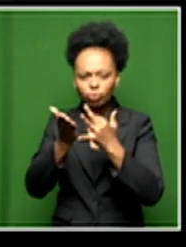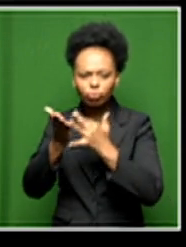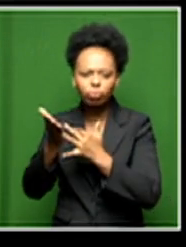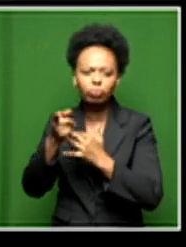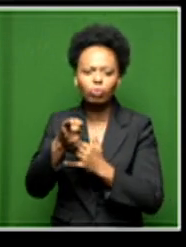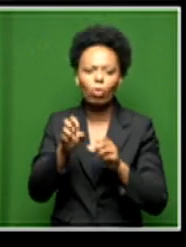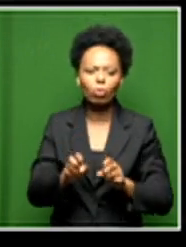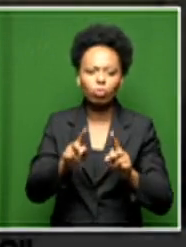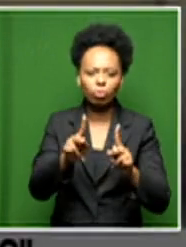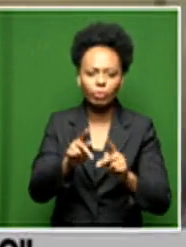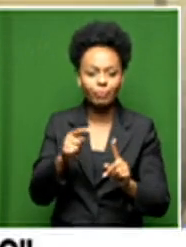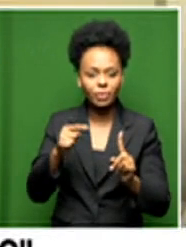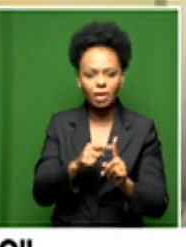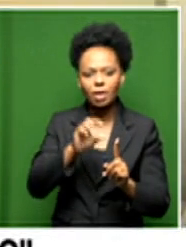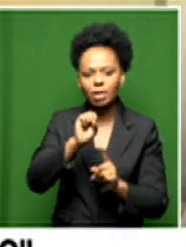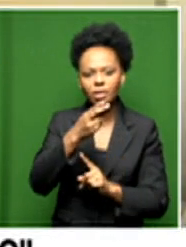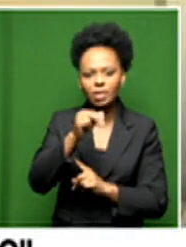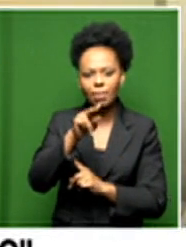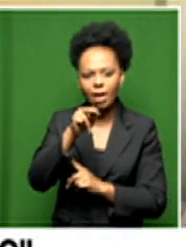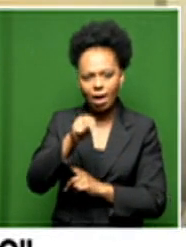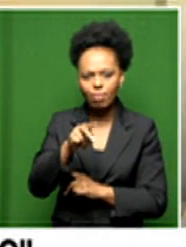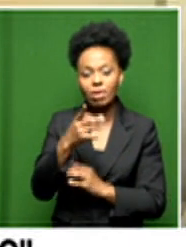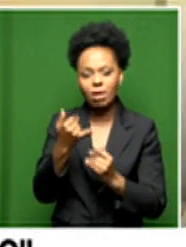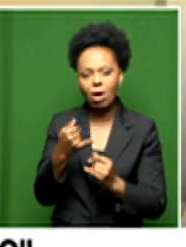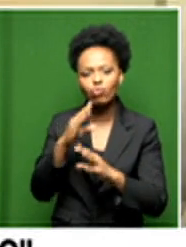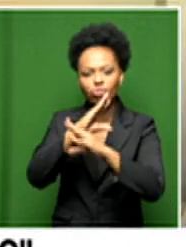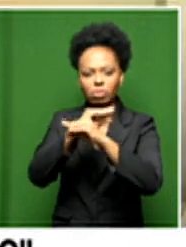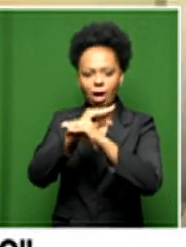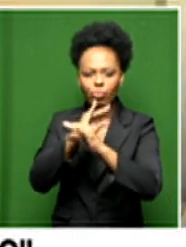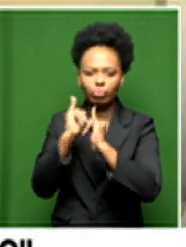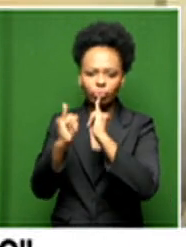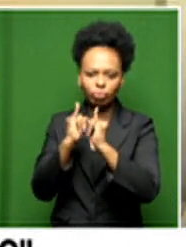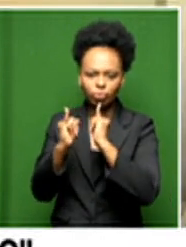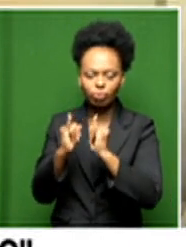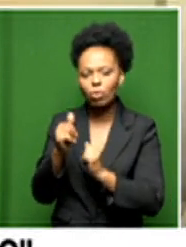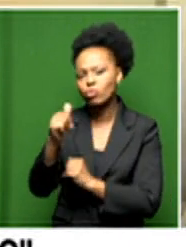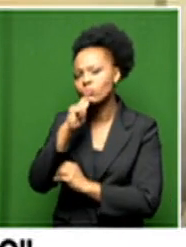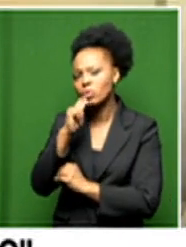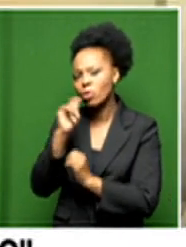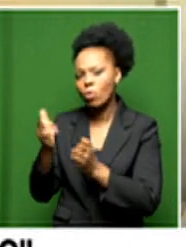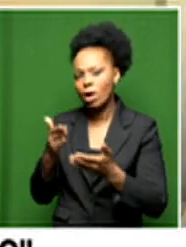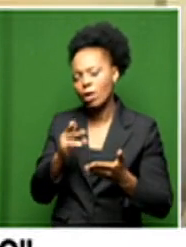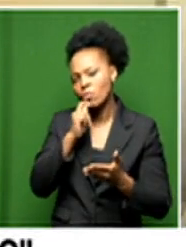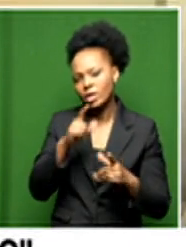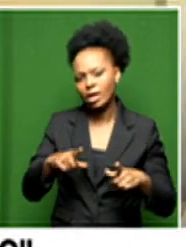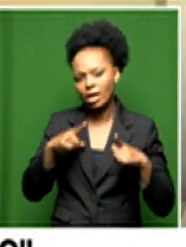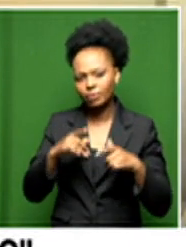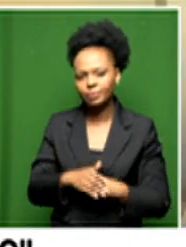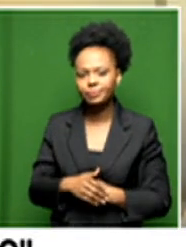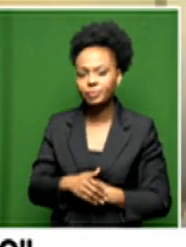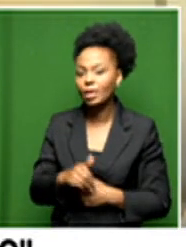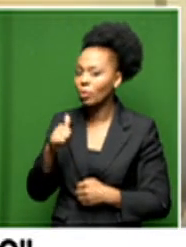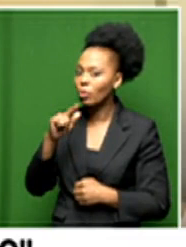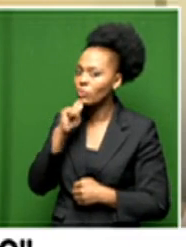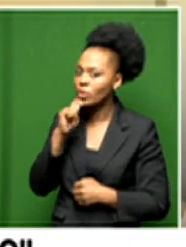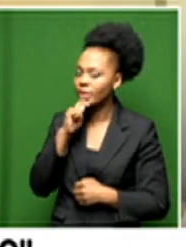offering, Shubnum joins me now via Skype. Shubnum, a very good morning to you. Thanks for joining us. Welcome to Morning Live. Good morning, Simpiwe.